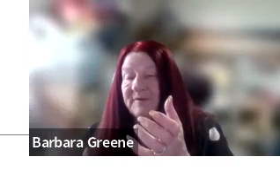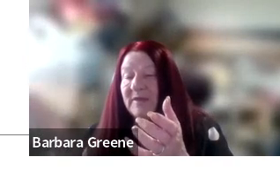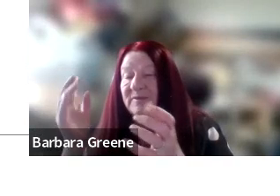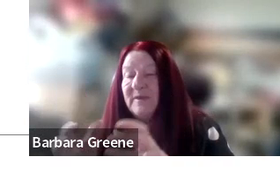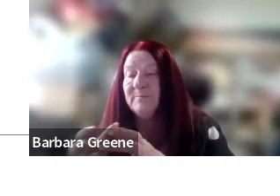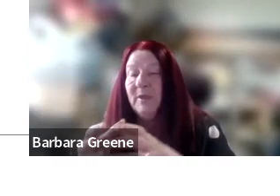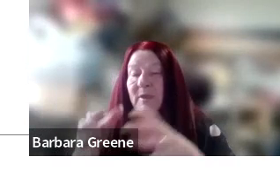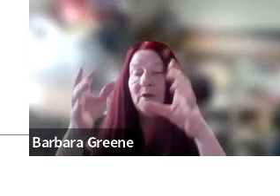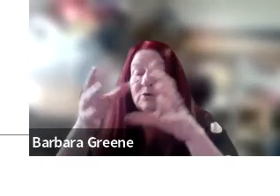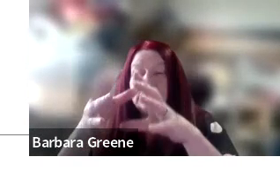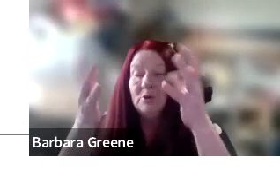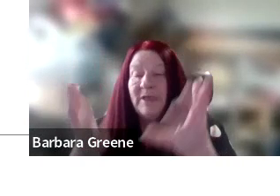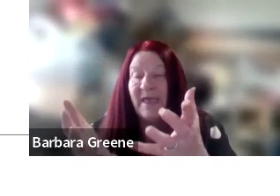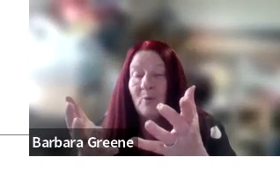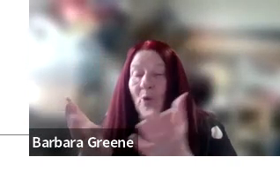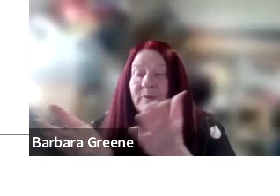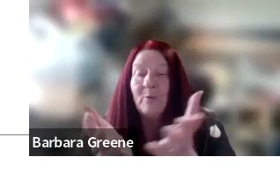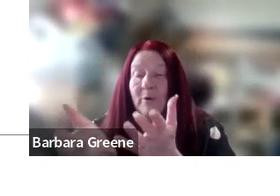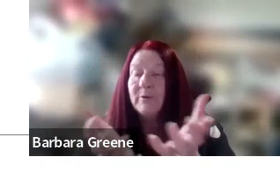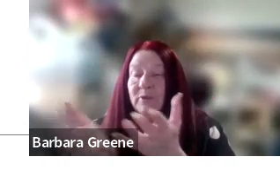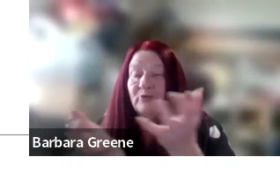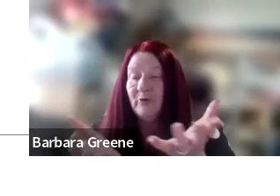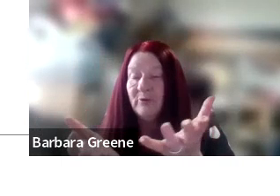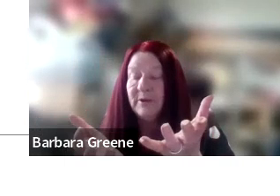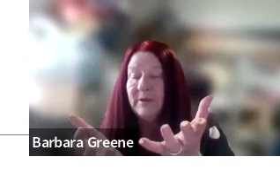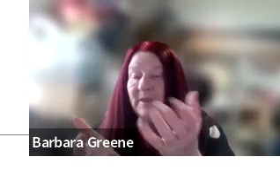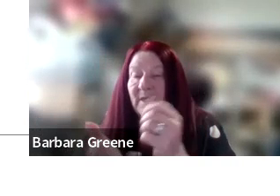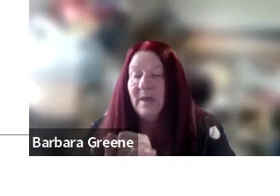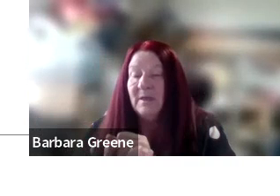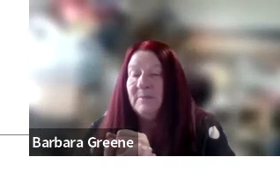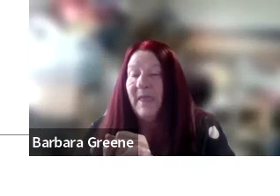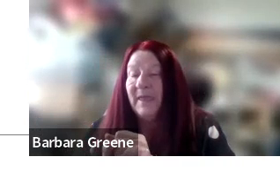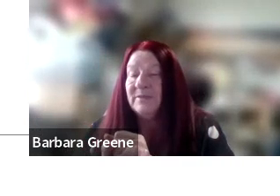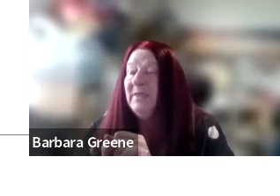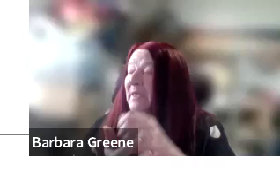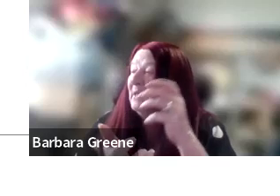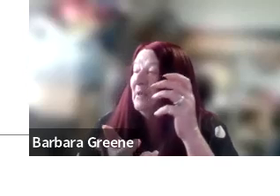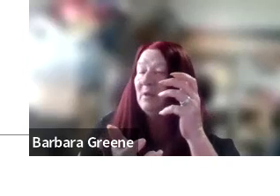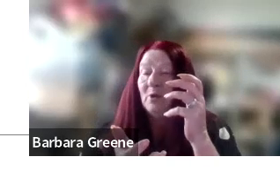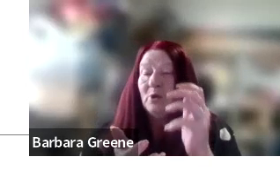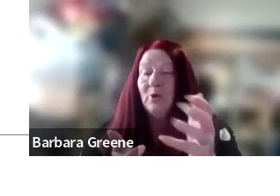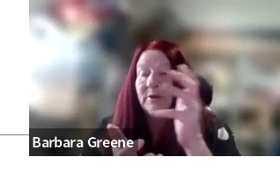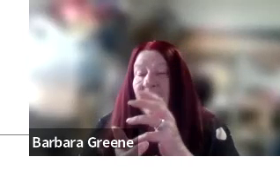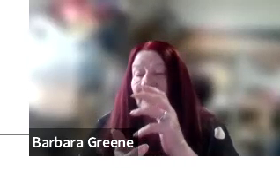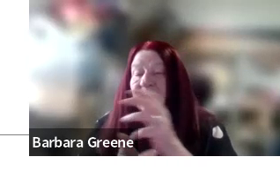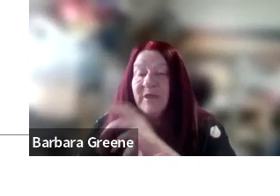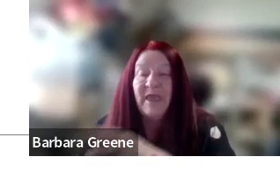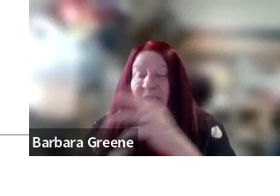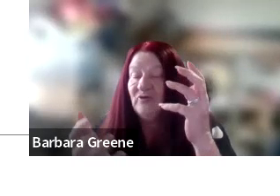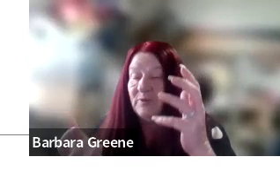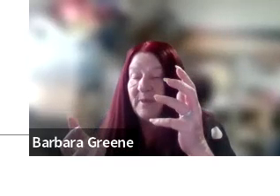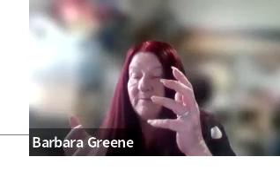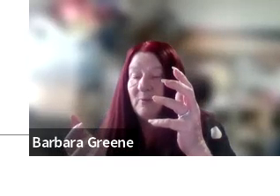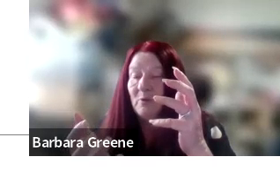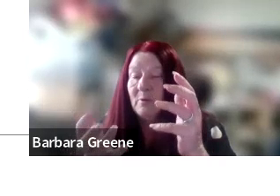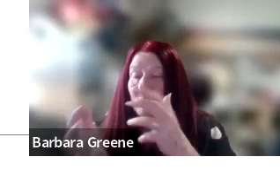was assigned to them could look at where they were in their journey and could actually